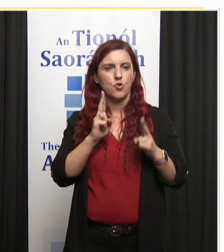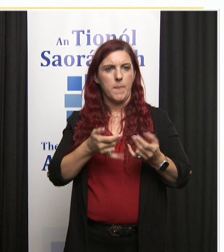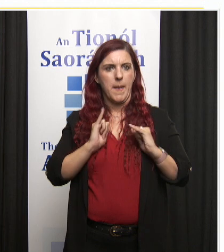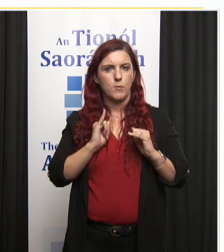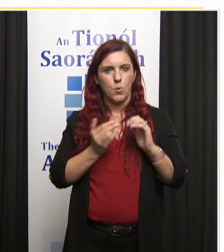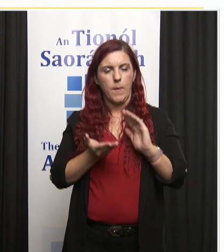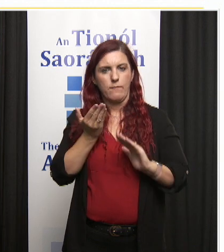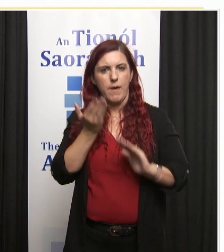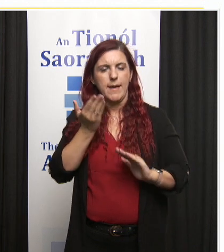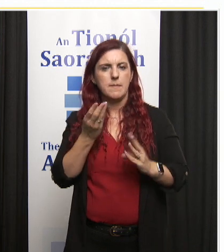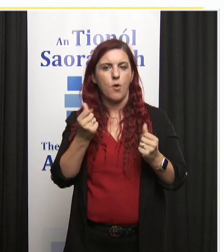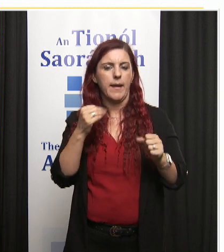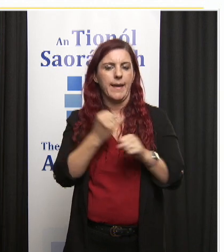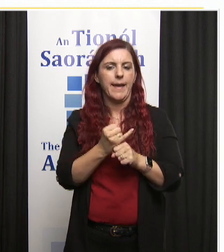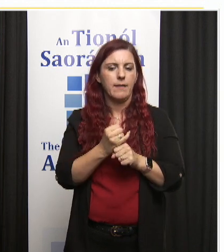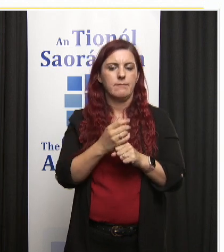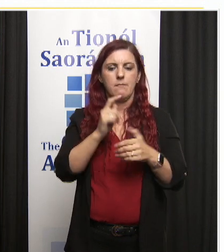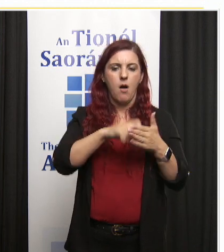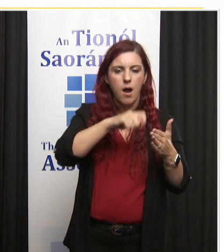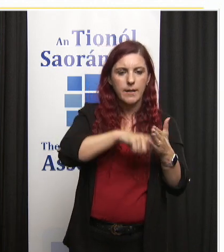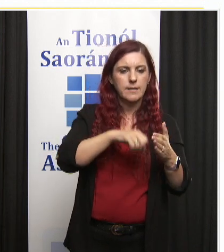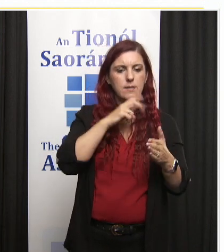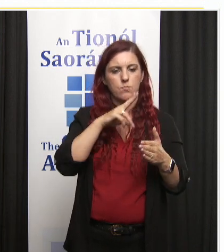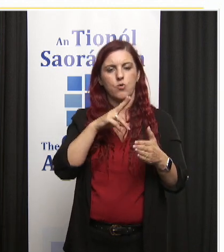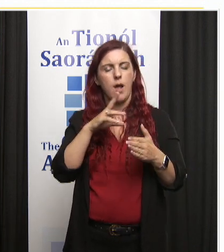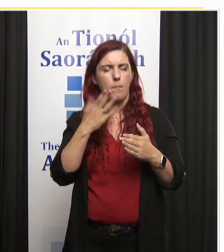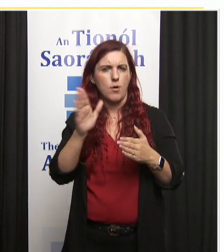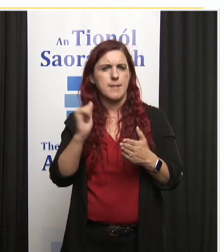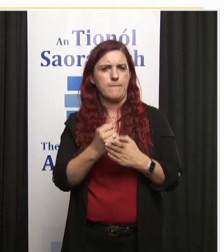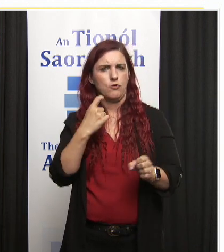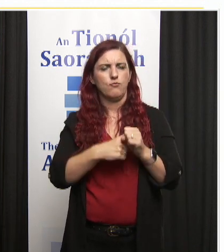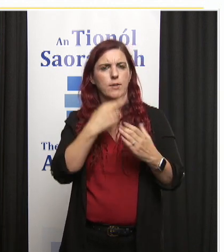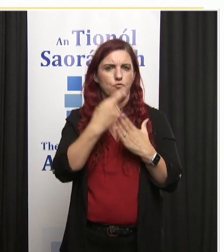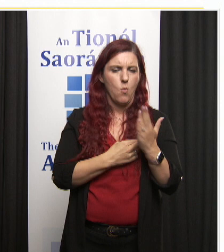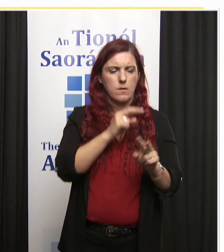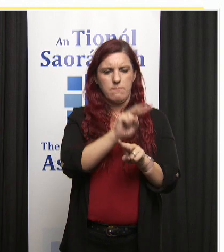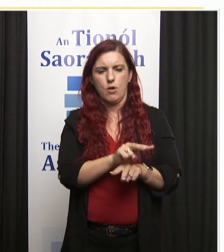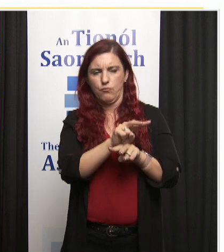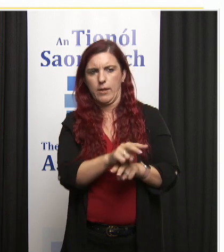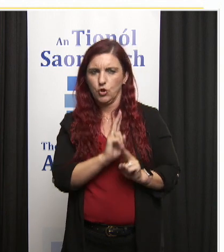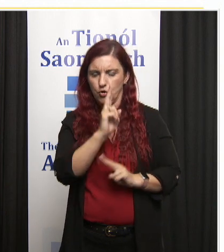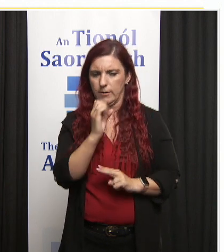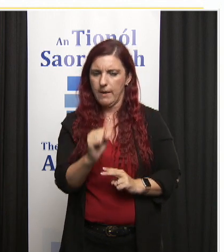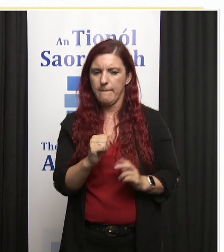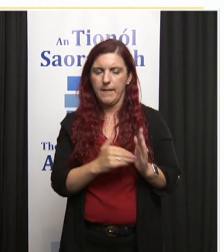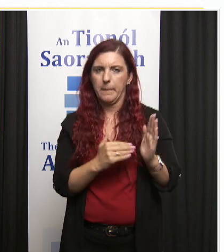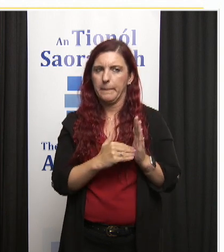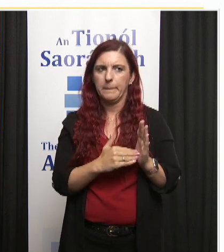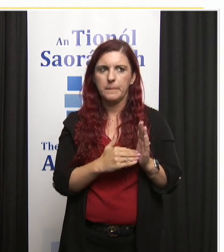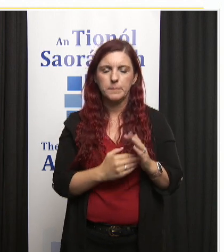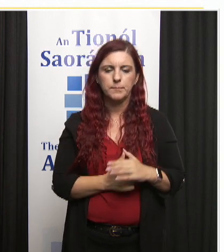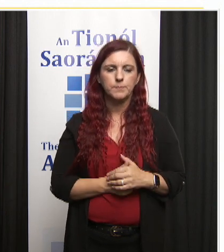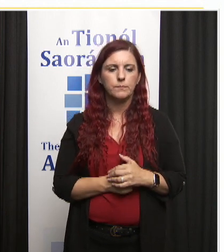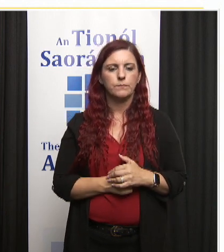investment provided there are very strict oversights. Wouldn't rule it out, but there should be close scrutiny of it if it